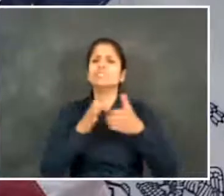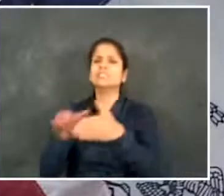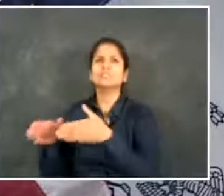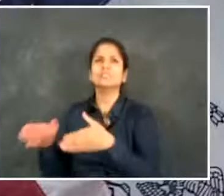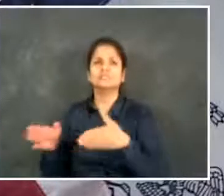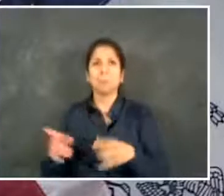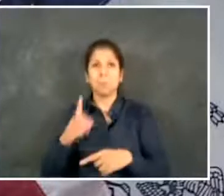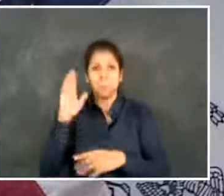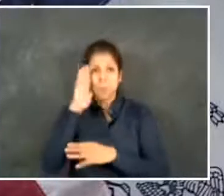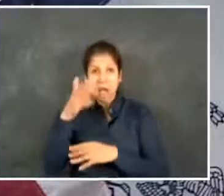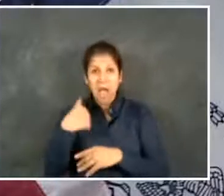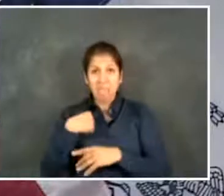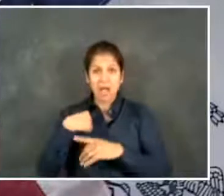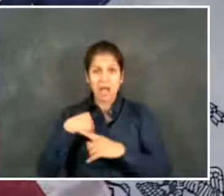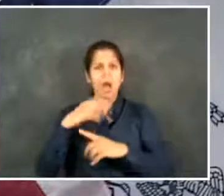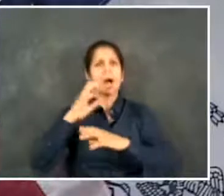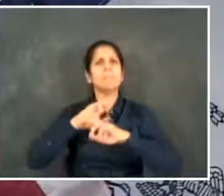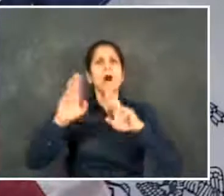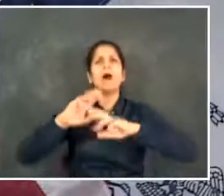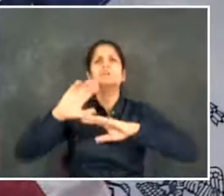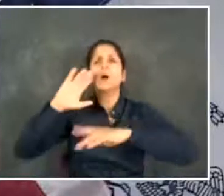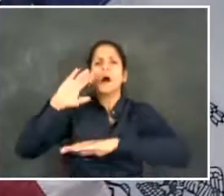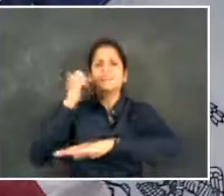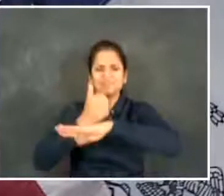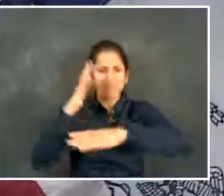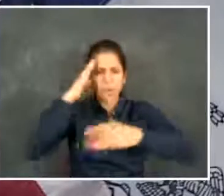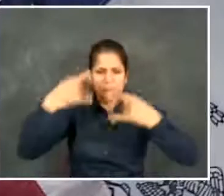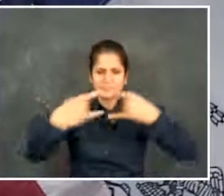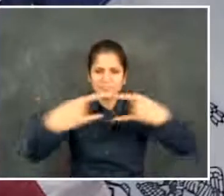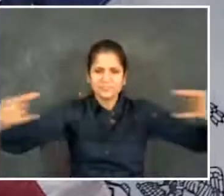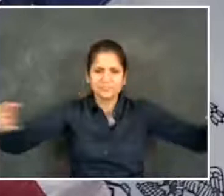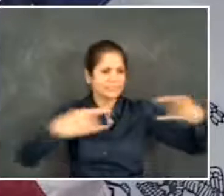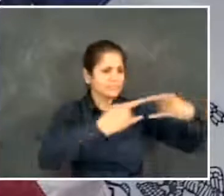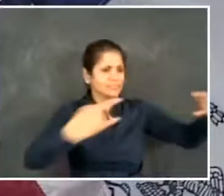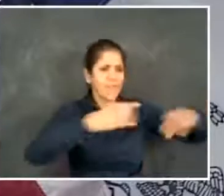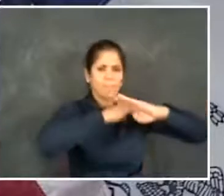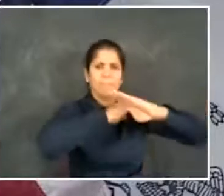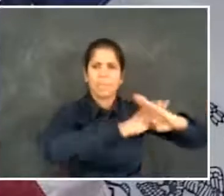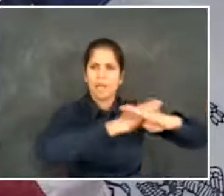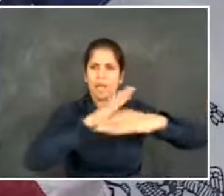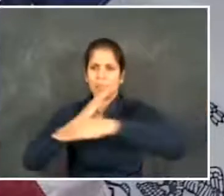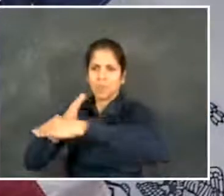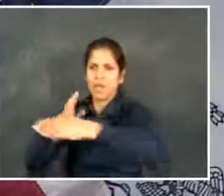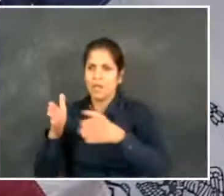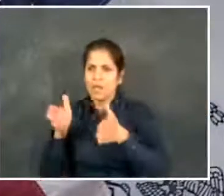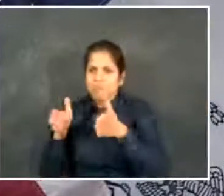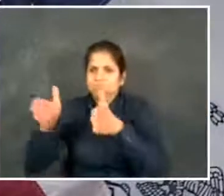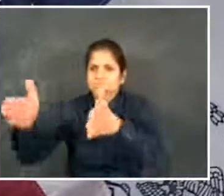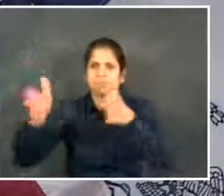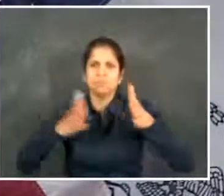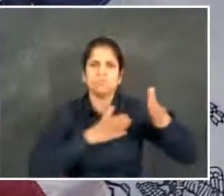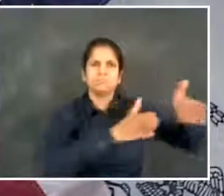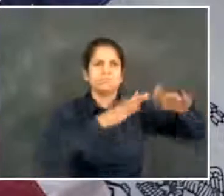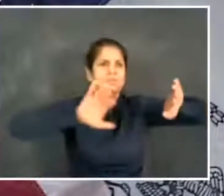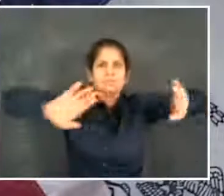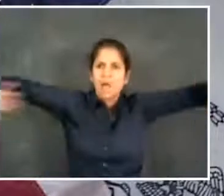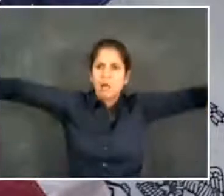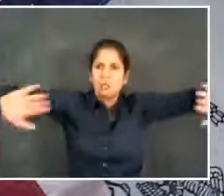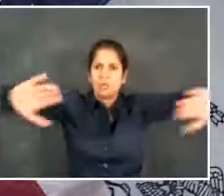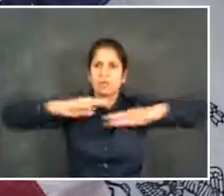sort of like a definitive space, or will it just be open space? How's that going to work? Thank you.